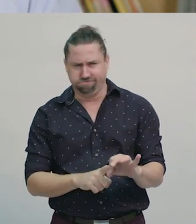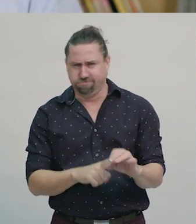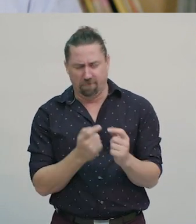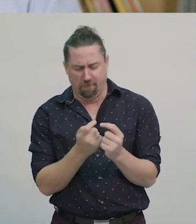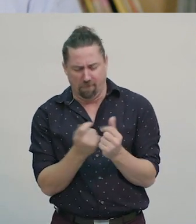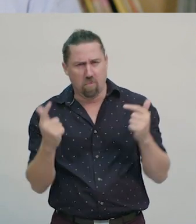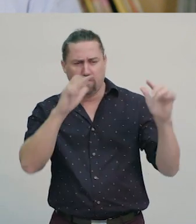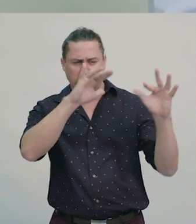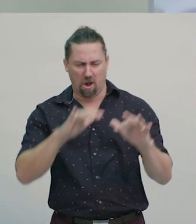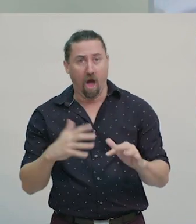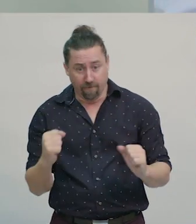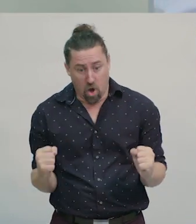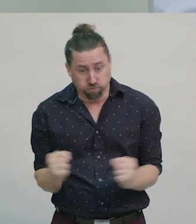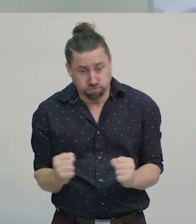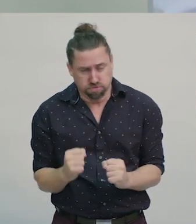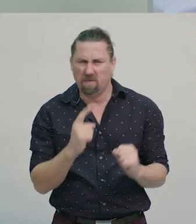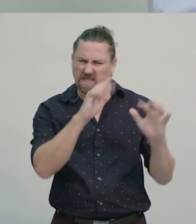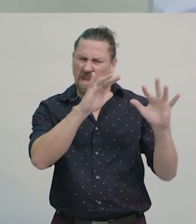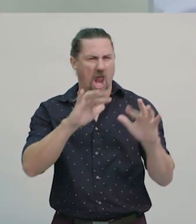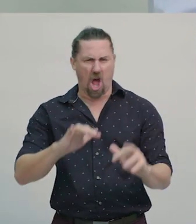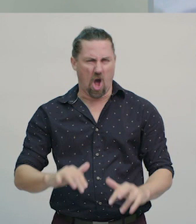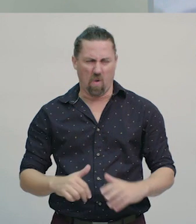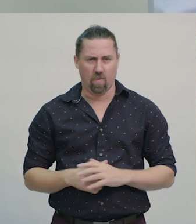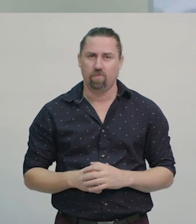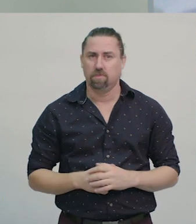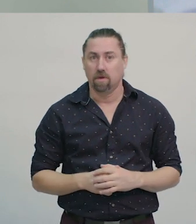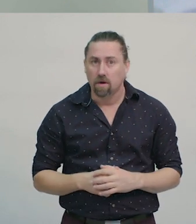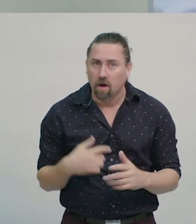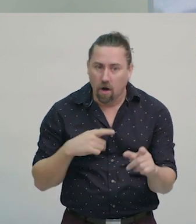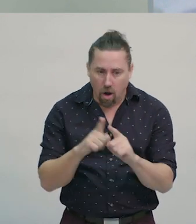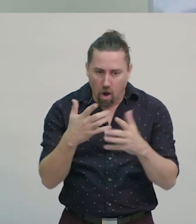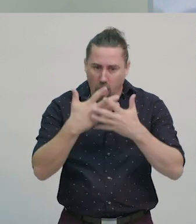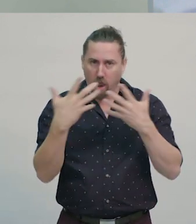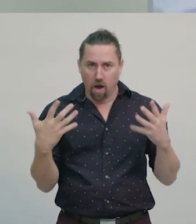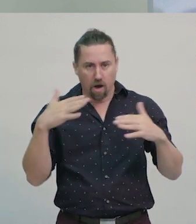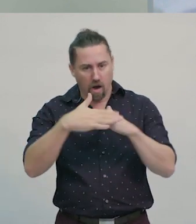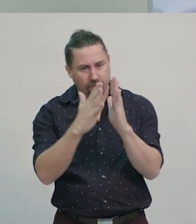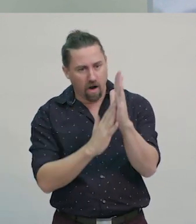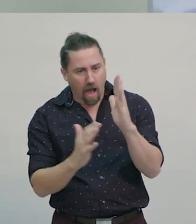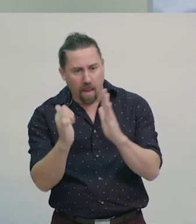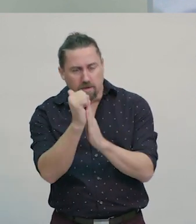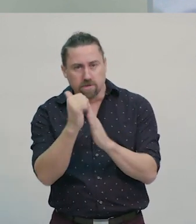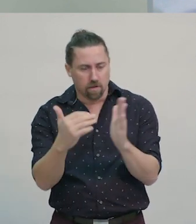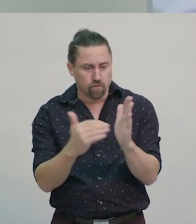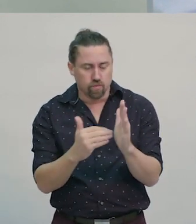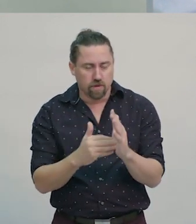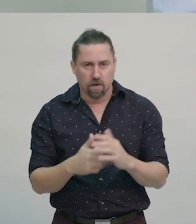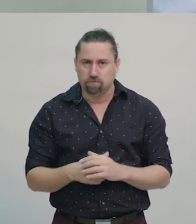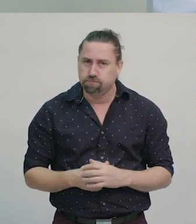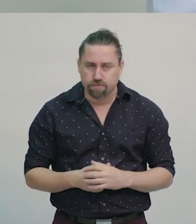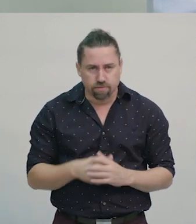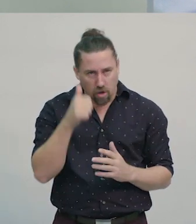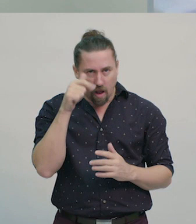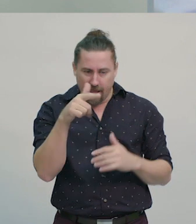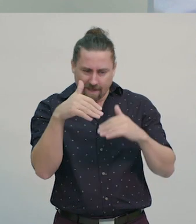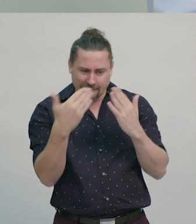does get cold. Wow, Terry, we've learned so much about calendars today. We've learned that calendars help us to see days